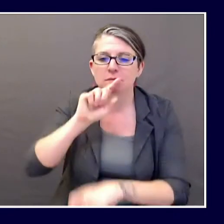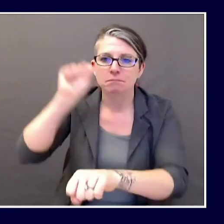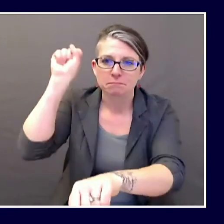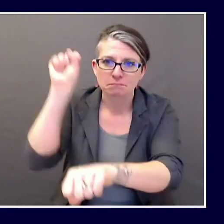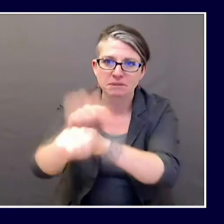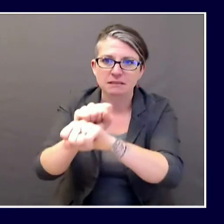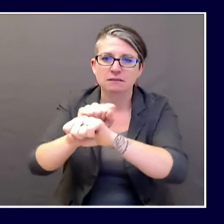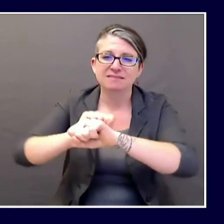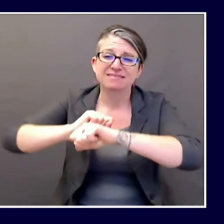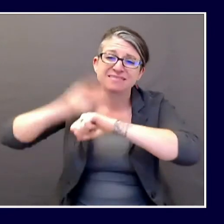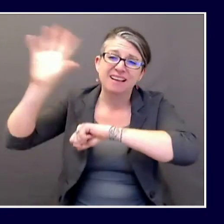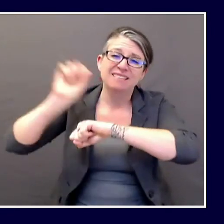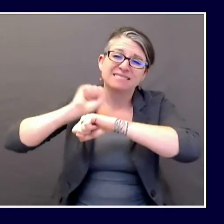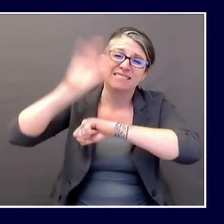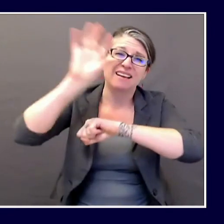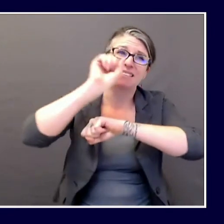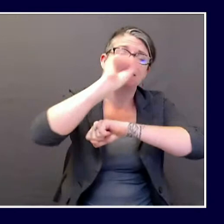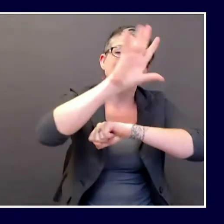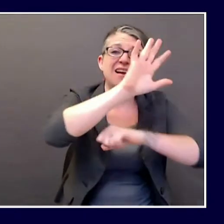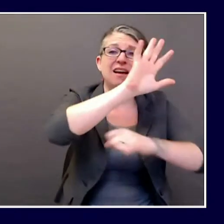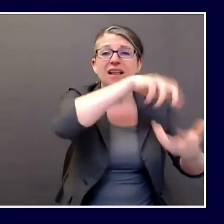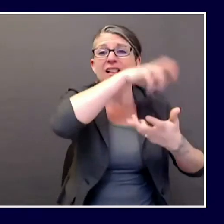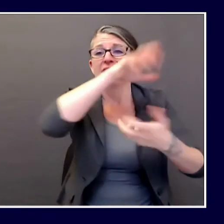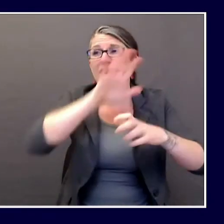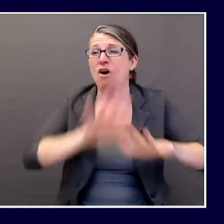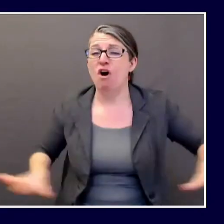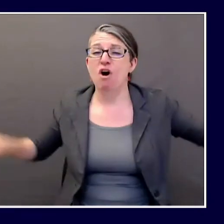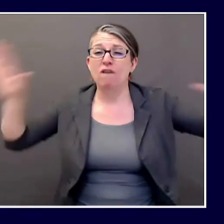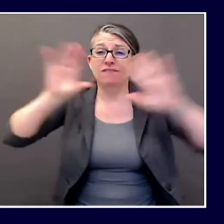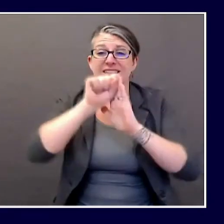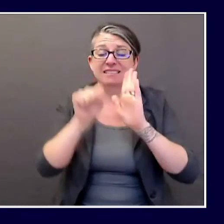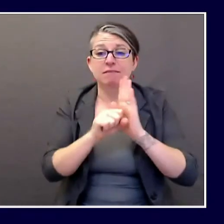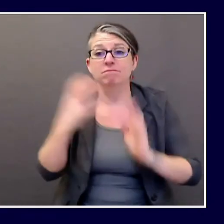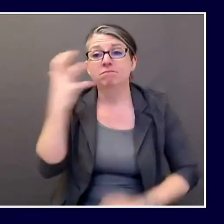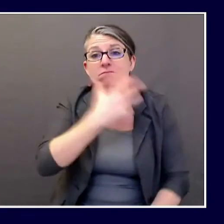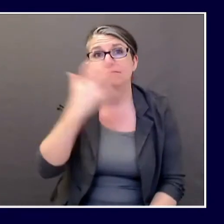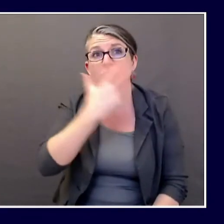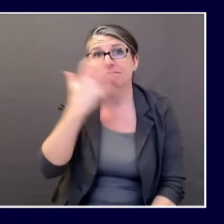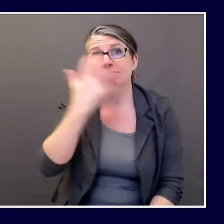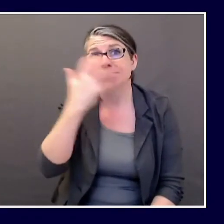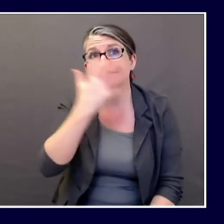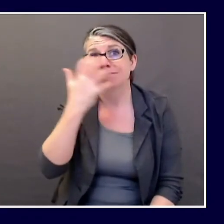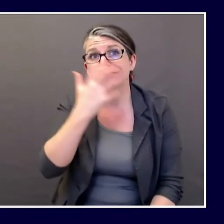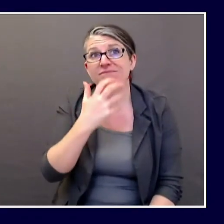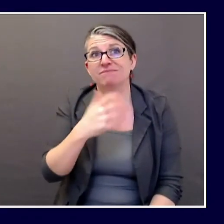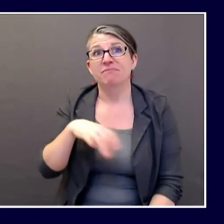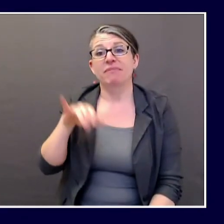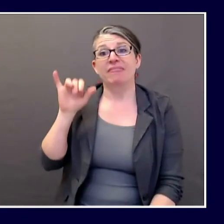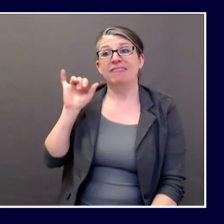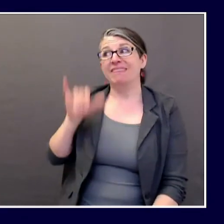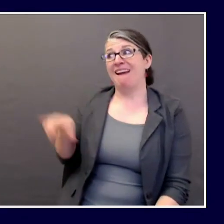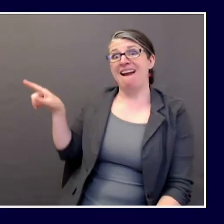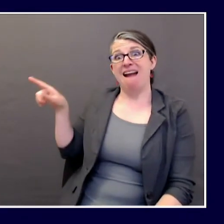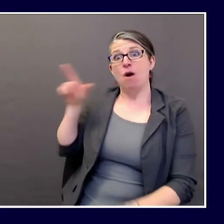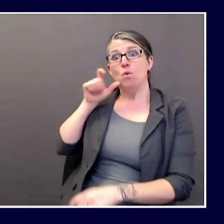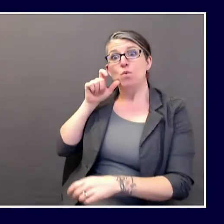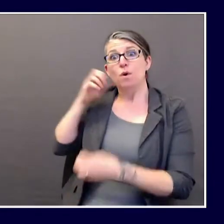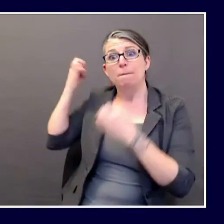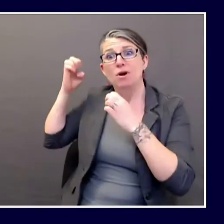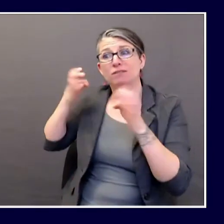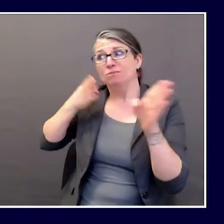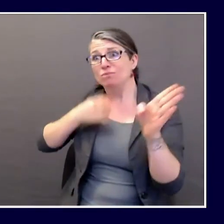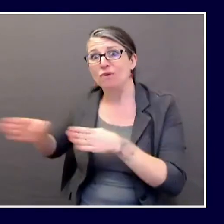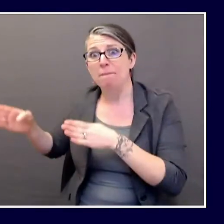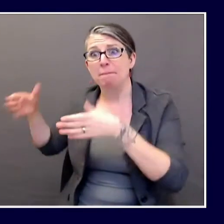Maine CDC's Public Health Emergency Preparedness Team for their efforts over the past year. They have delivered